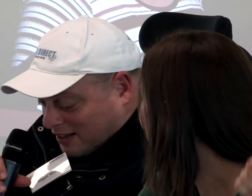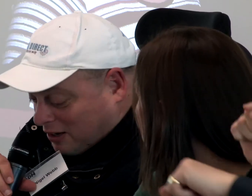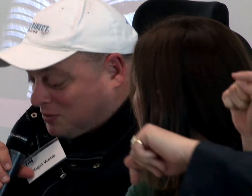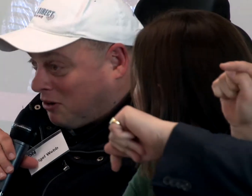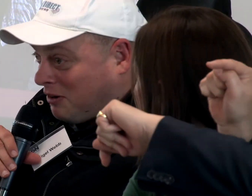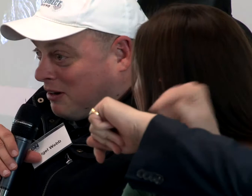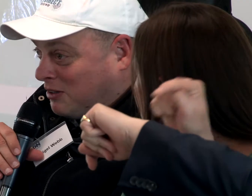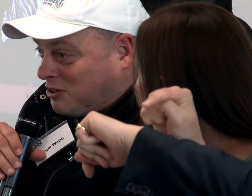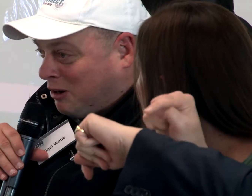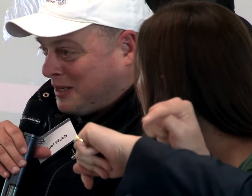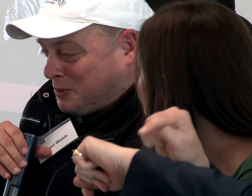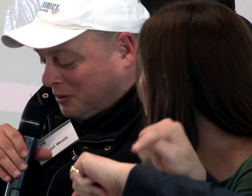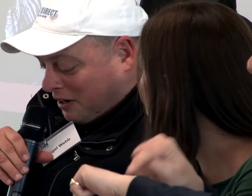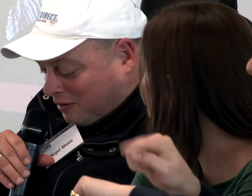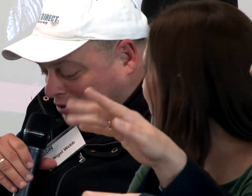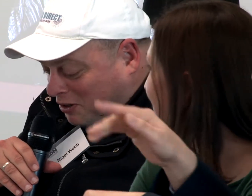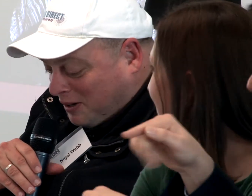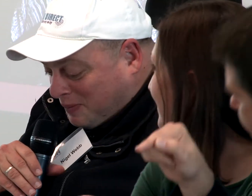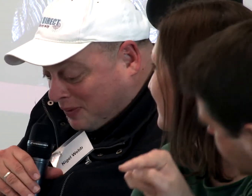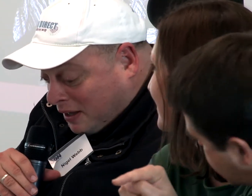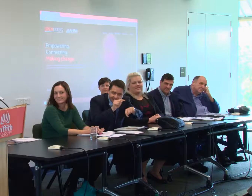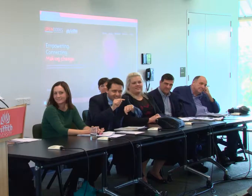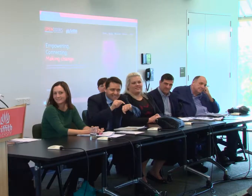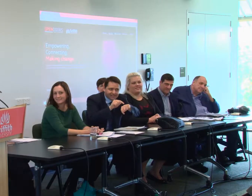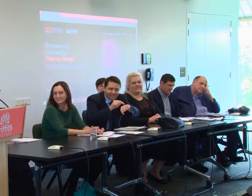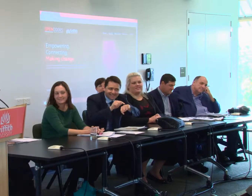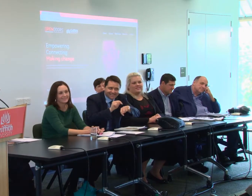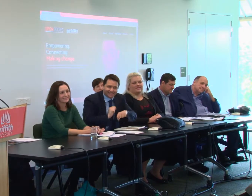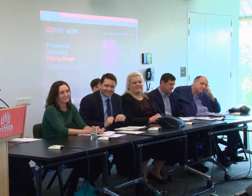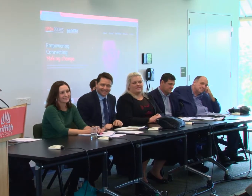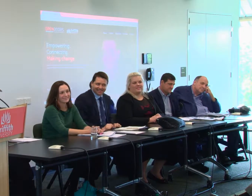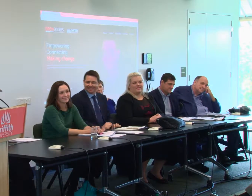time. I'm sorry, I've got lots of comments, but not enough time.